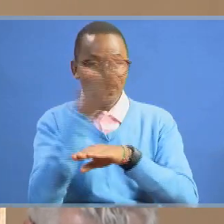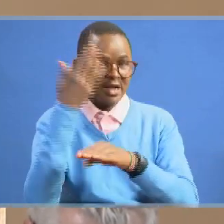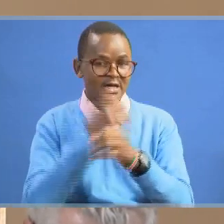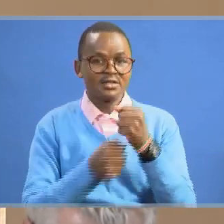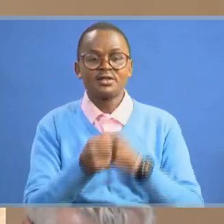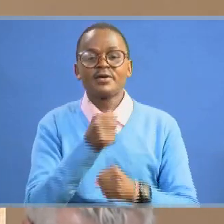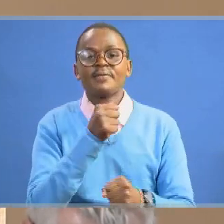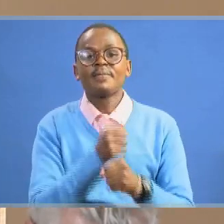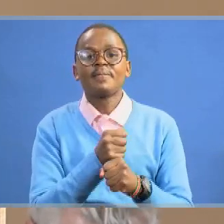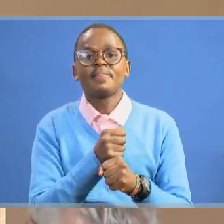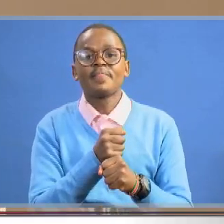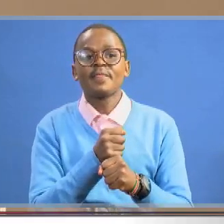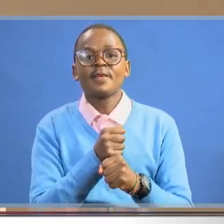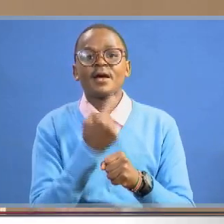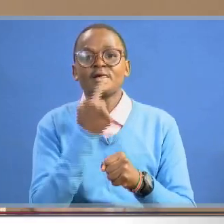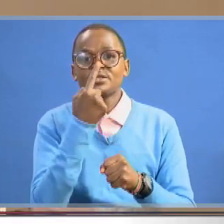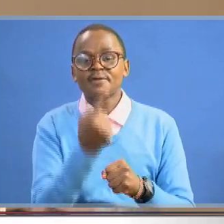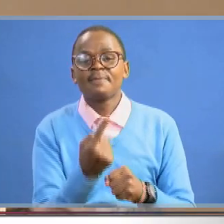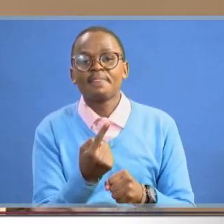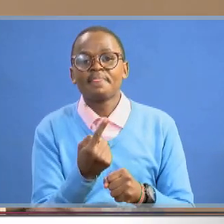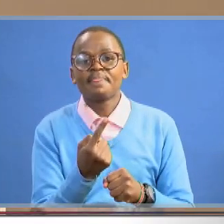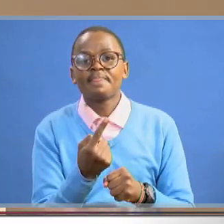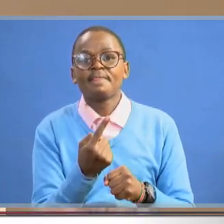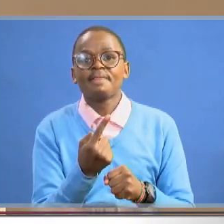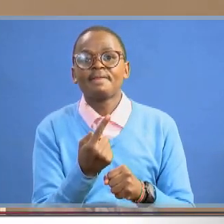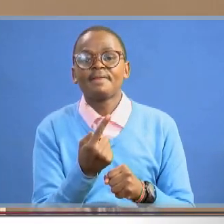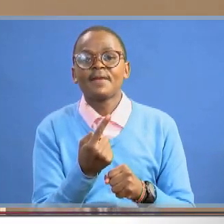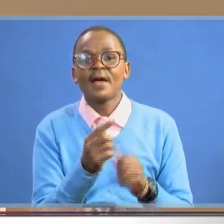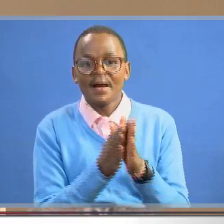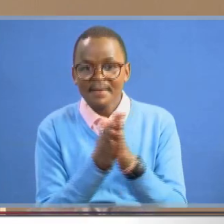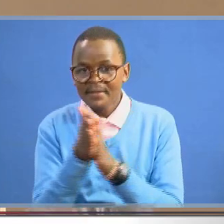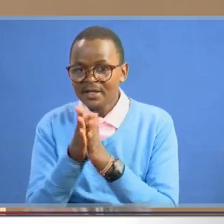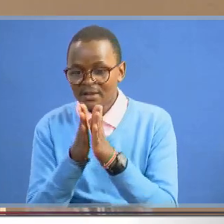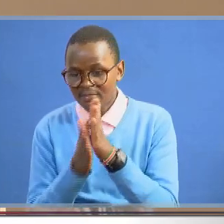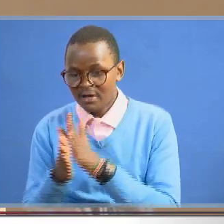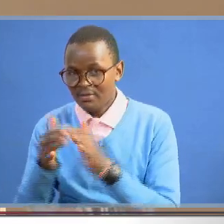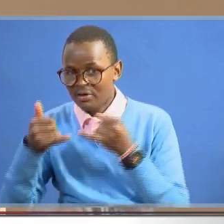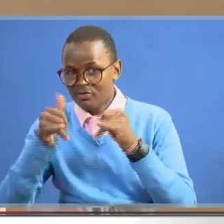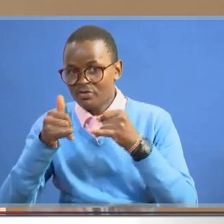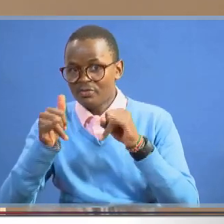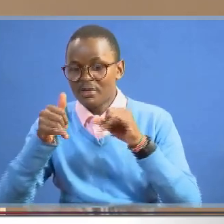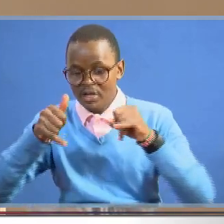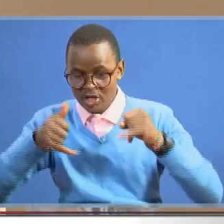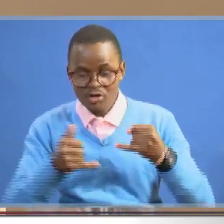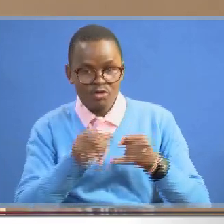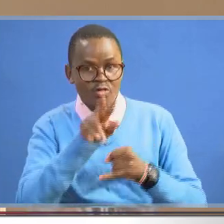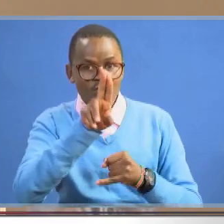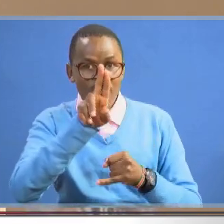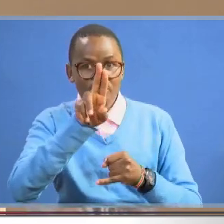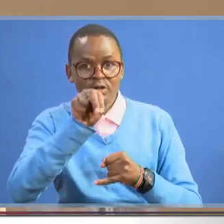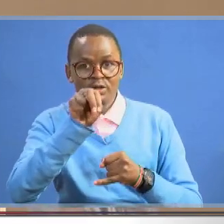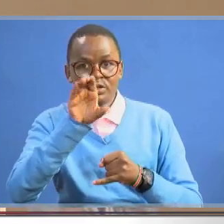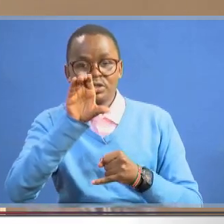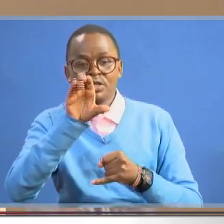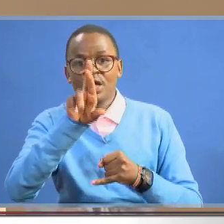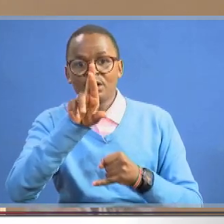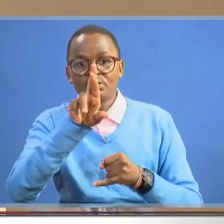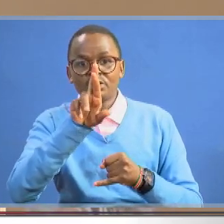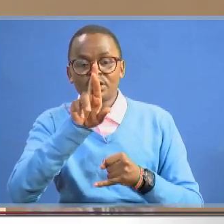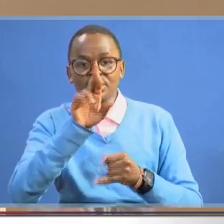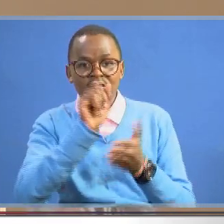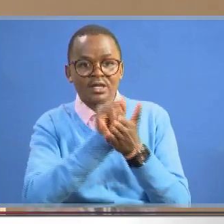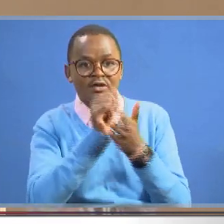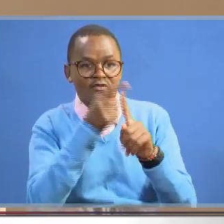year, I mentioned Kenya's ambitious plans to implement a new UHC scheme with support